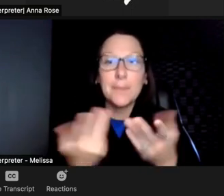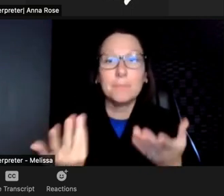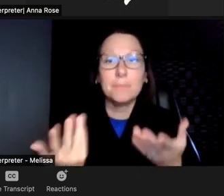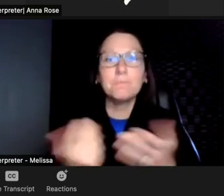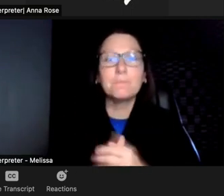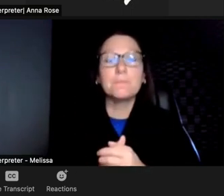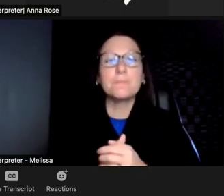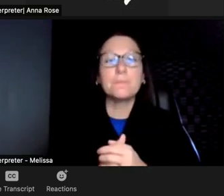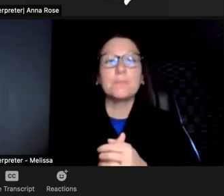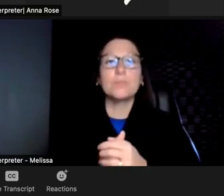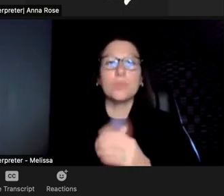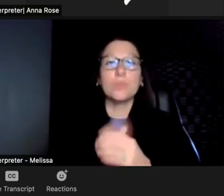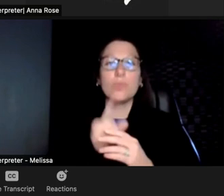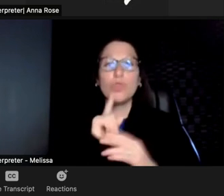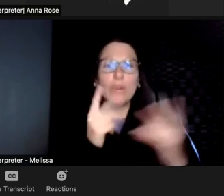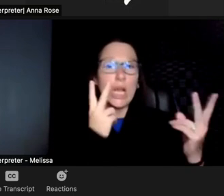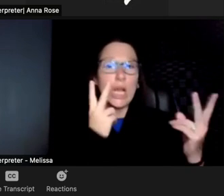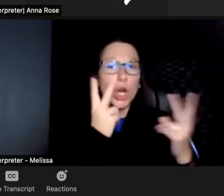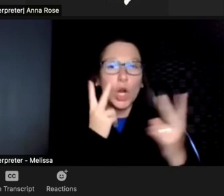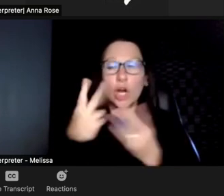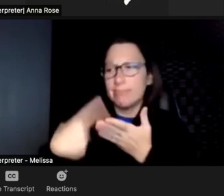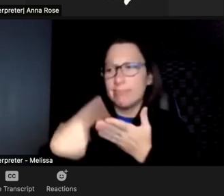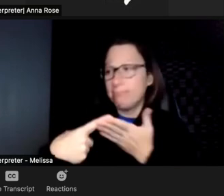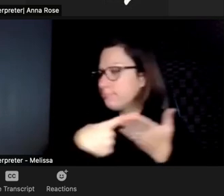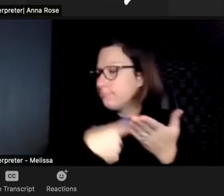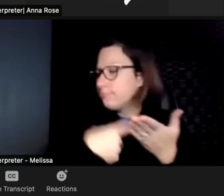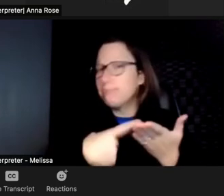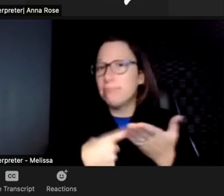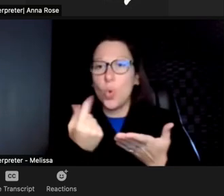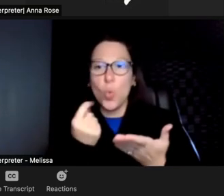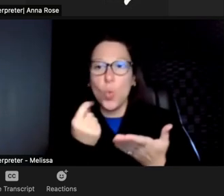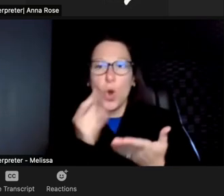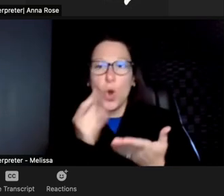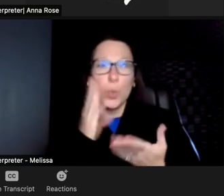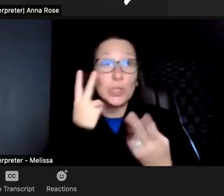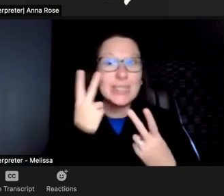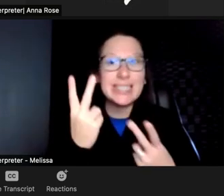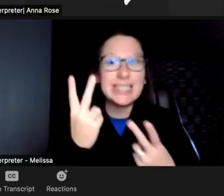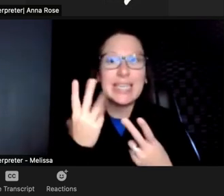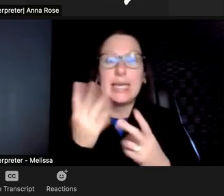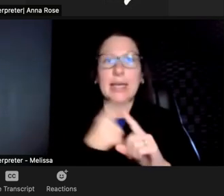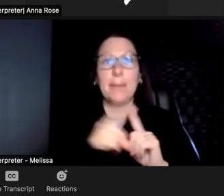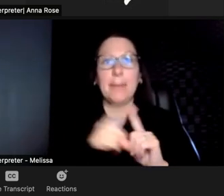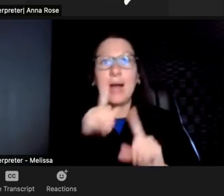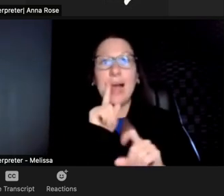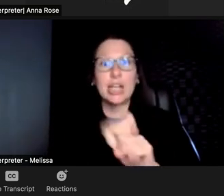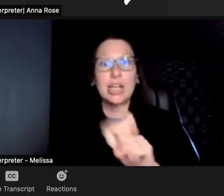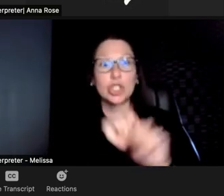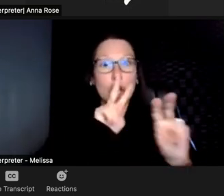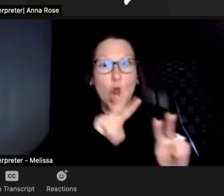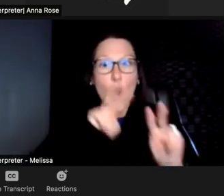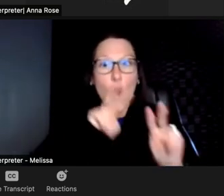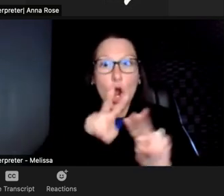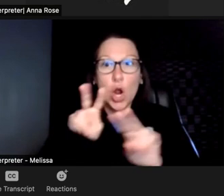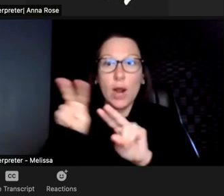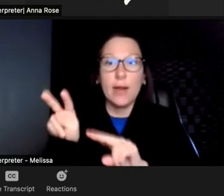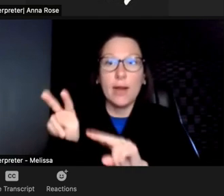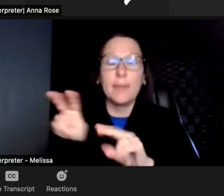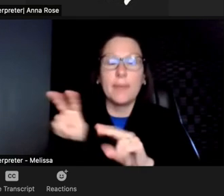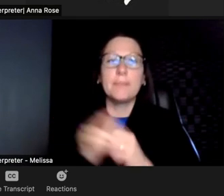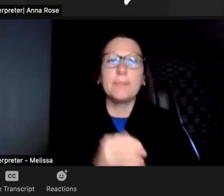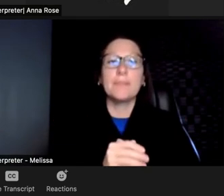And look at those things and talk about them, the things we're going to see, but actually, visually look at them. And then make sure that you